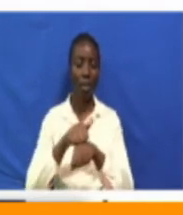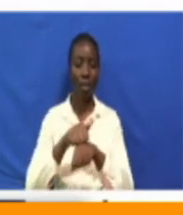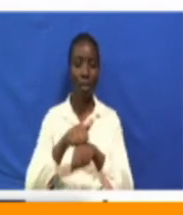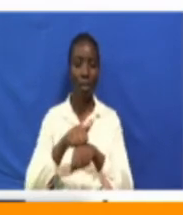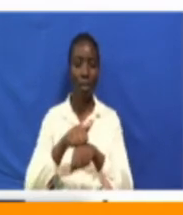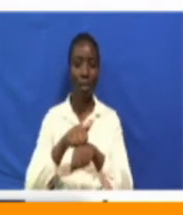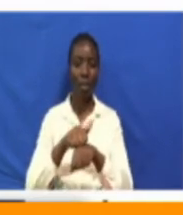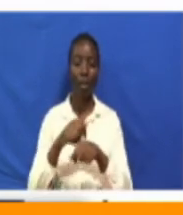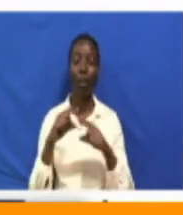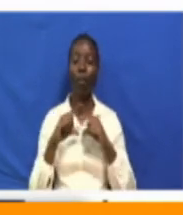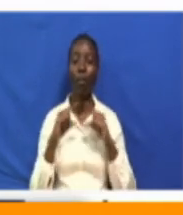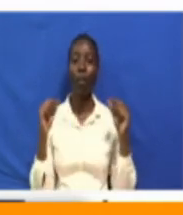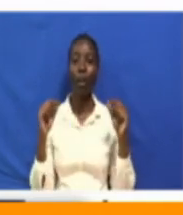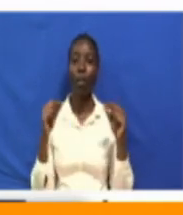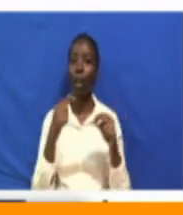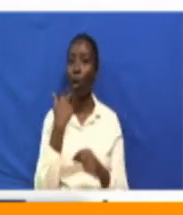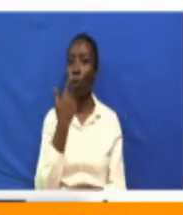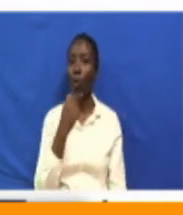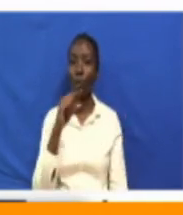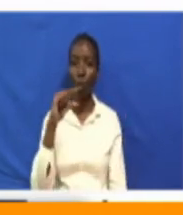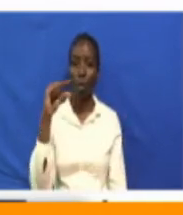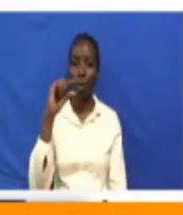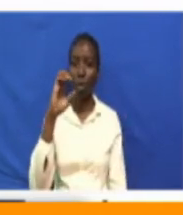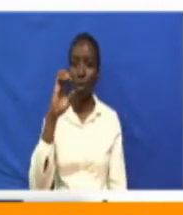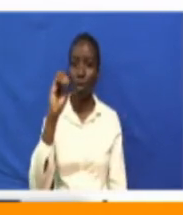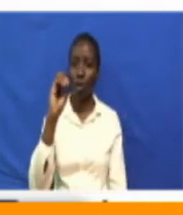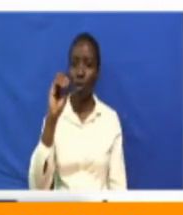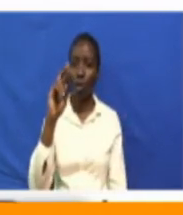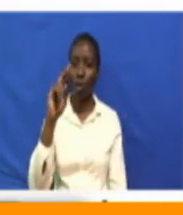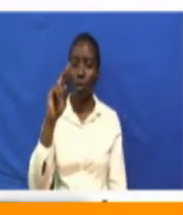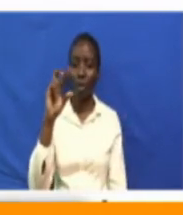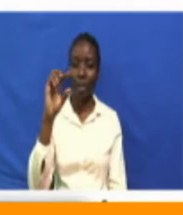Reverend father George mungai